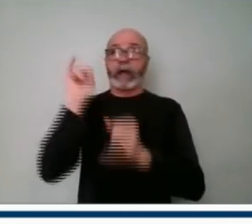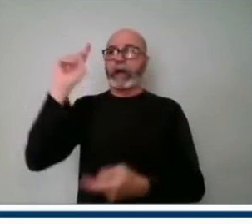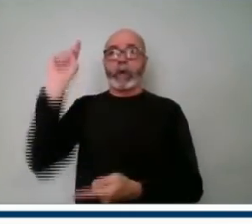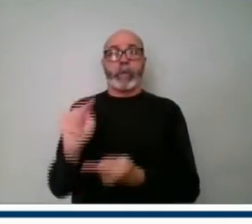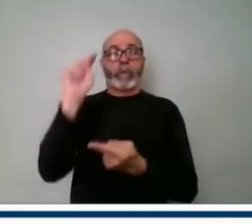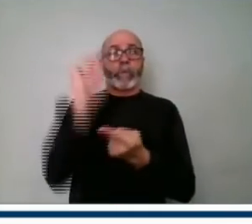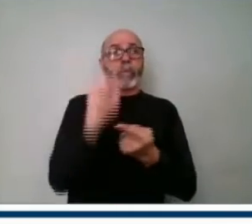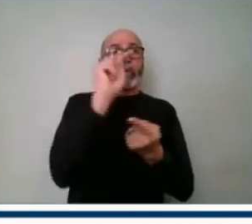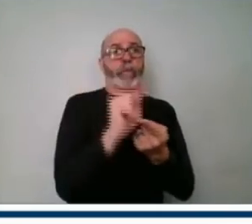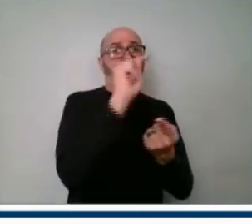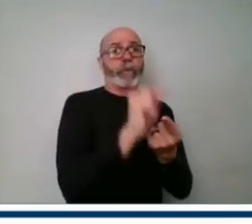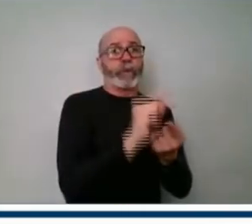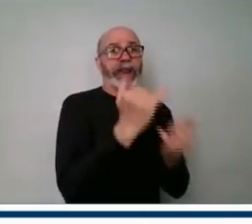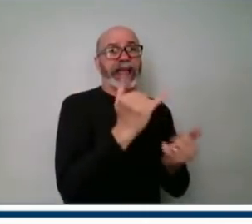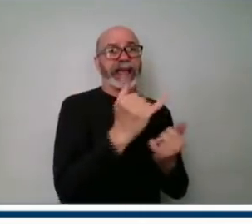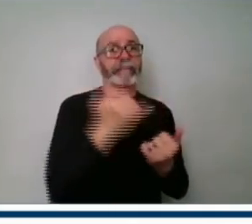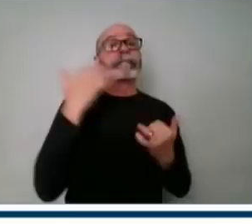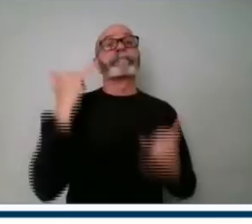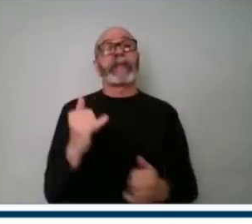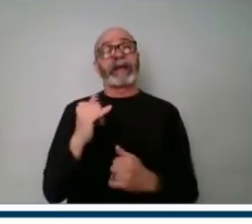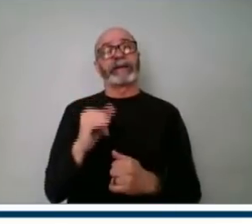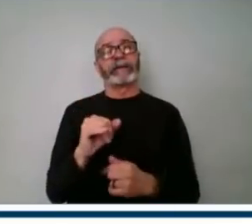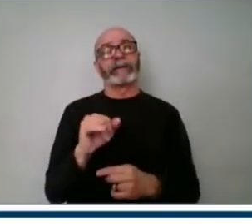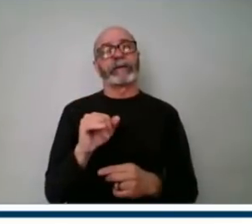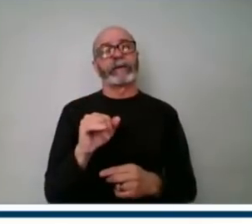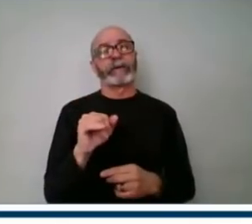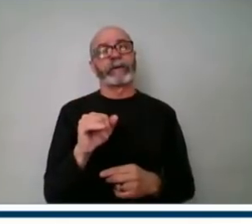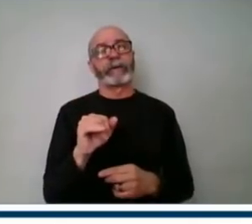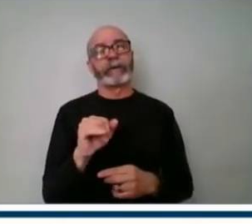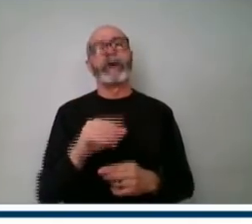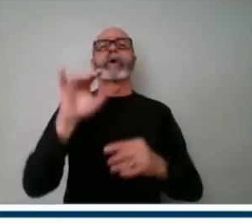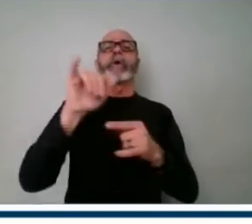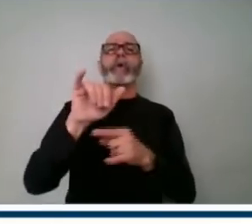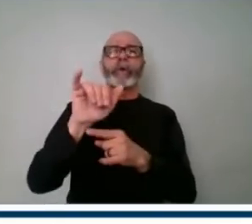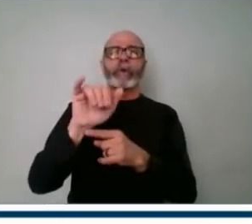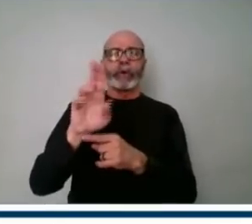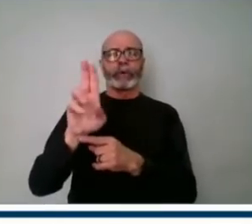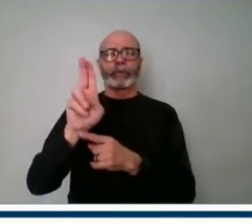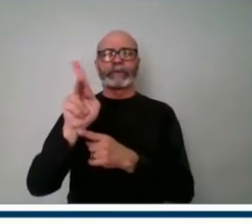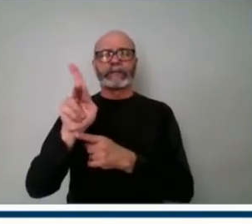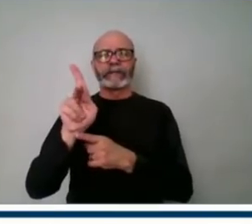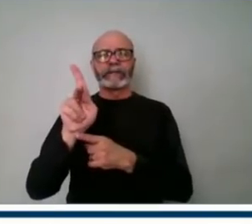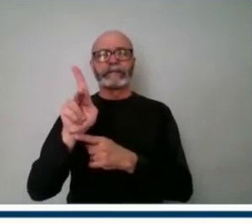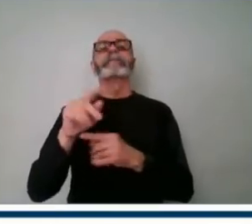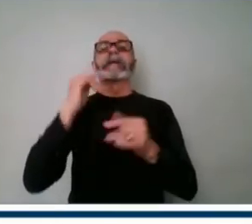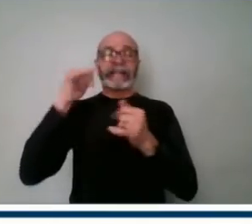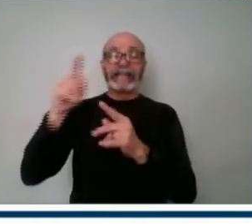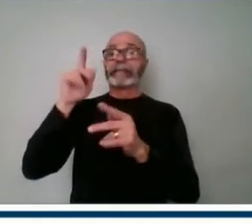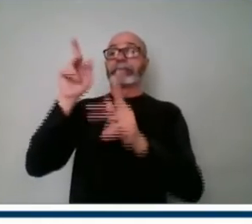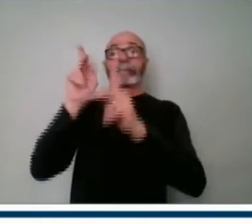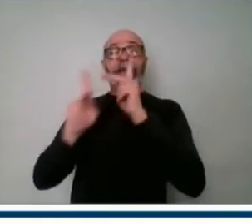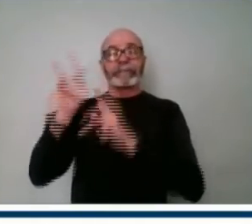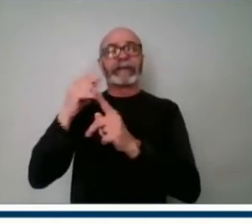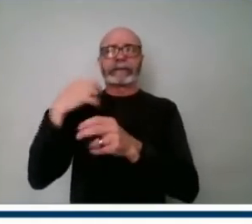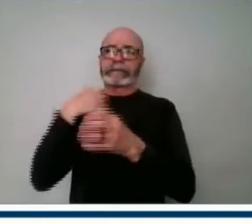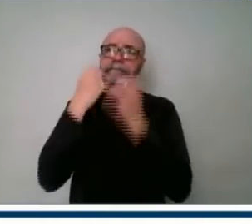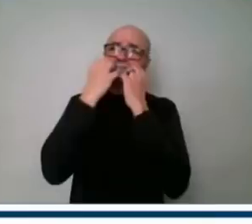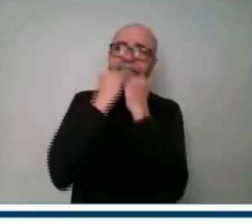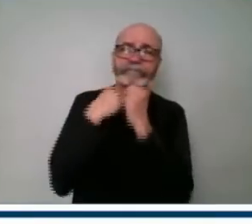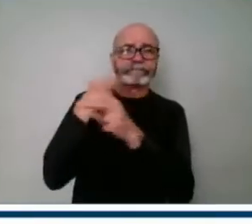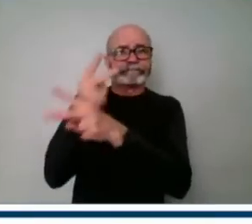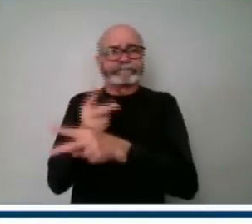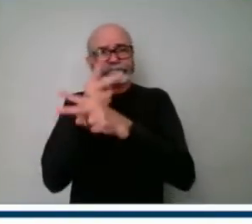for one another, we can keep it that way. Heather. Thank you, Dr. Strang. We'll now